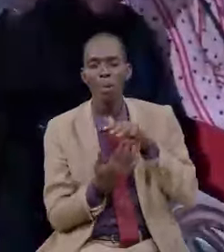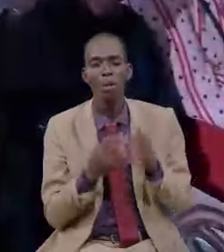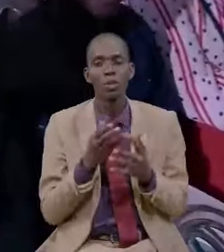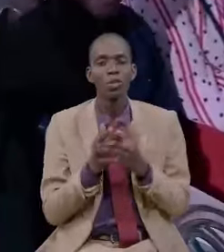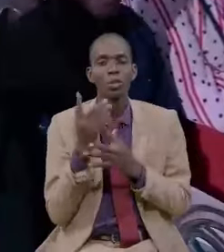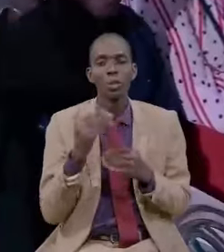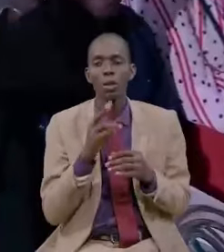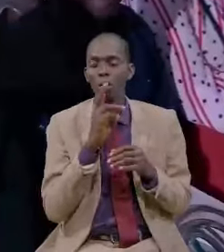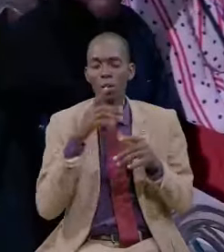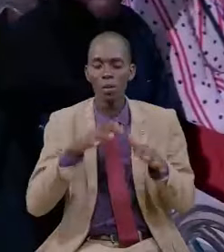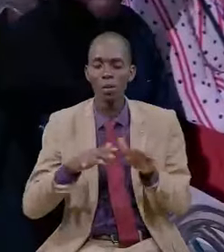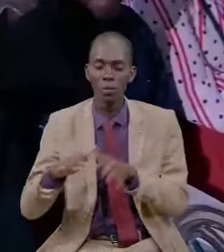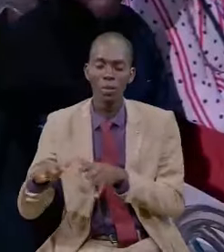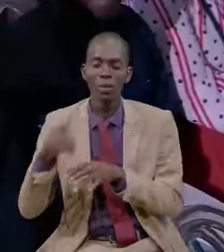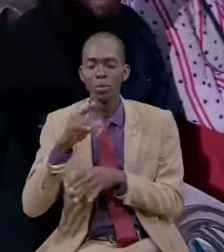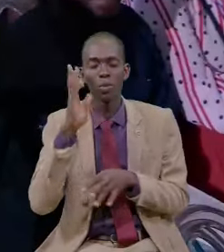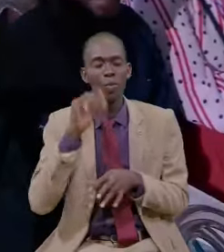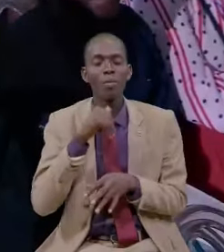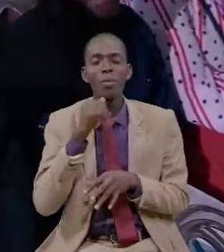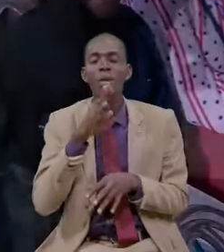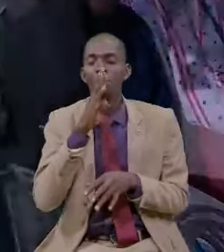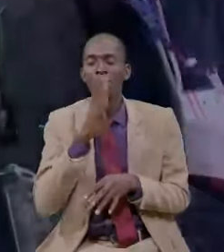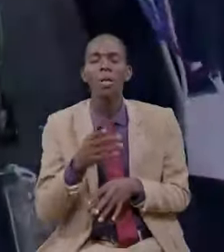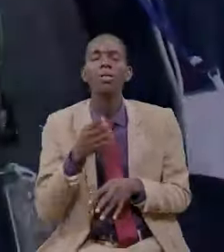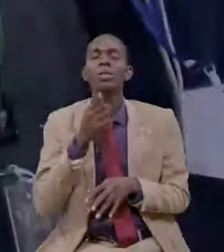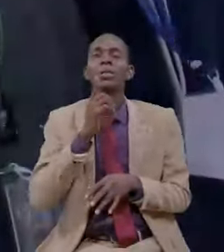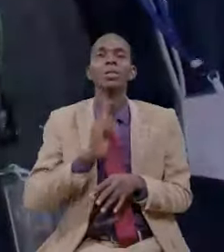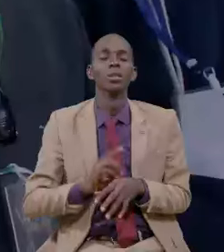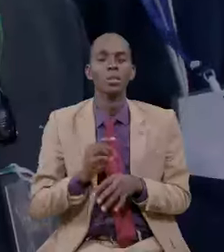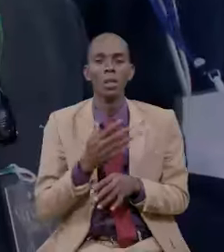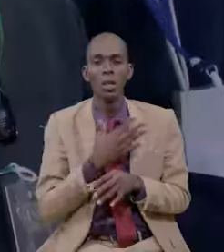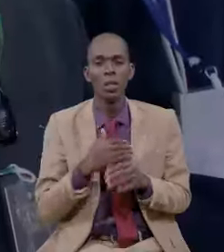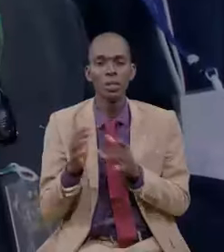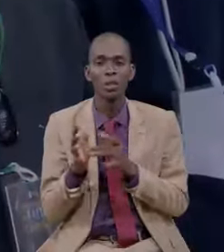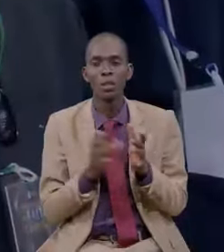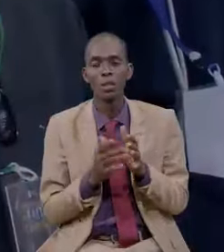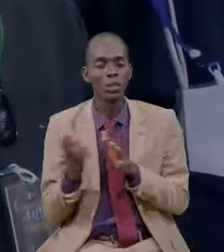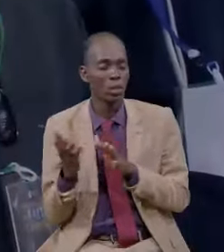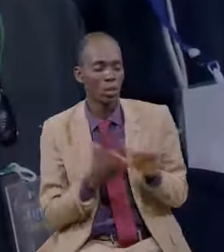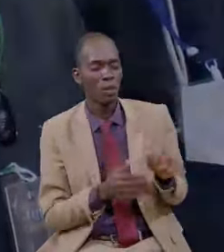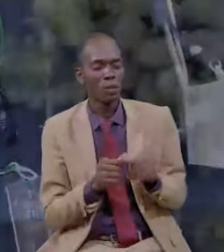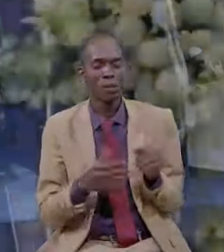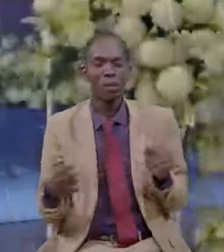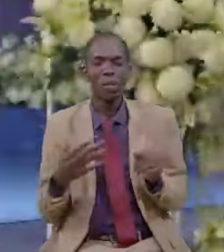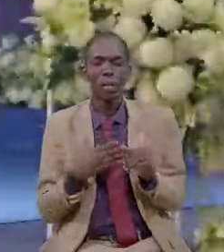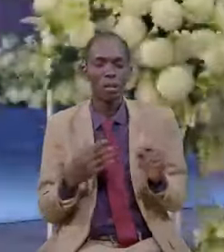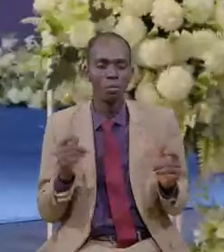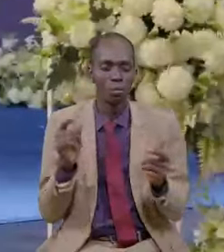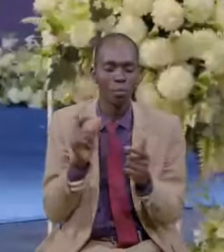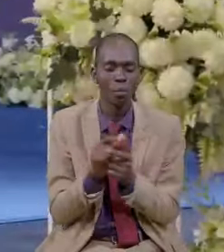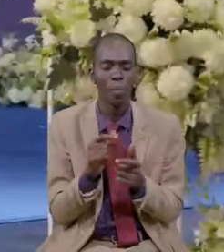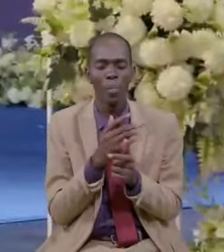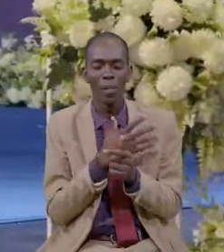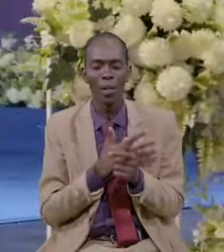And then Jesus left everything. He was doing over there, and he came, and then he